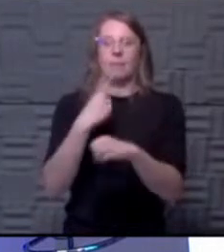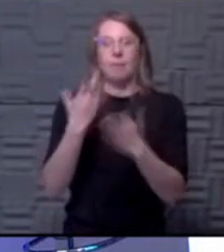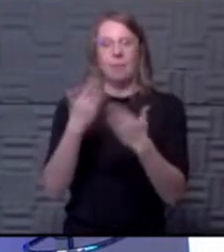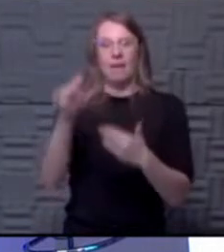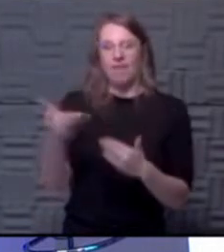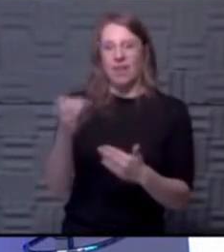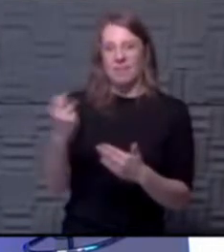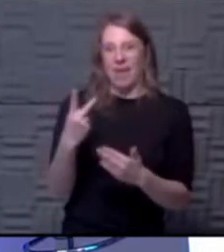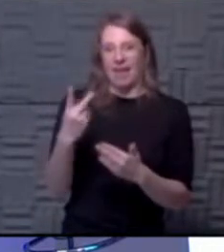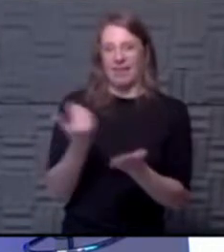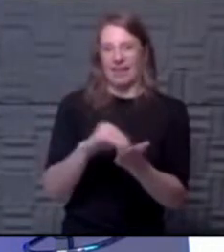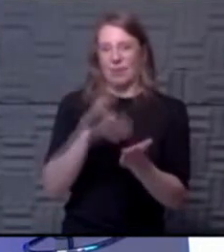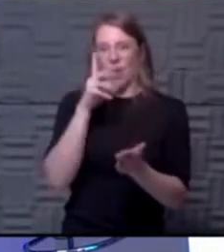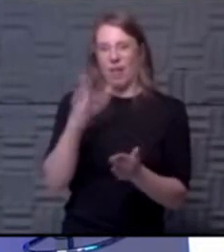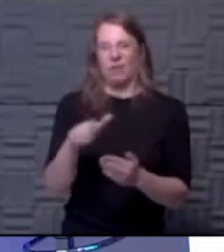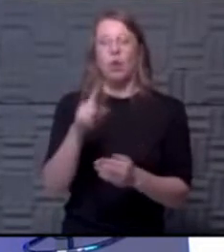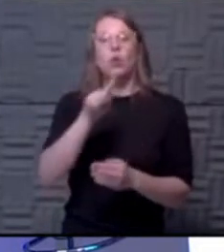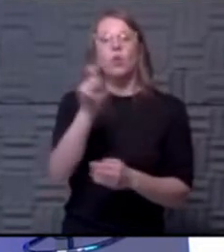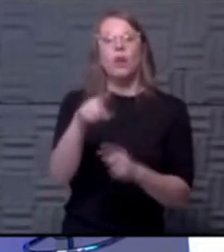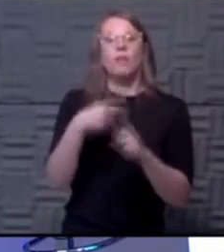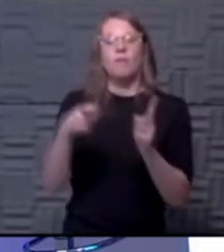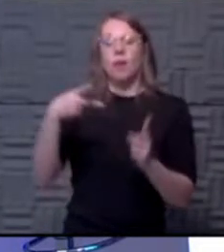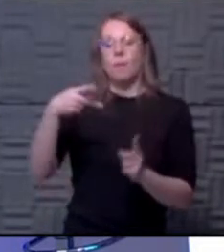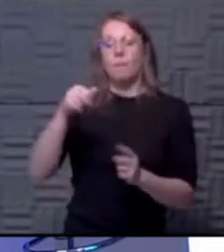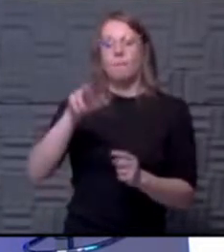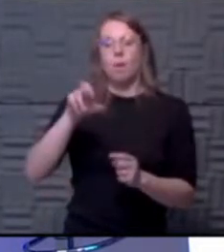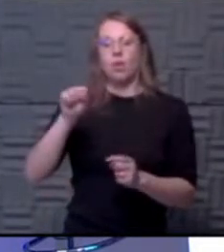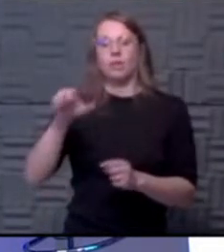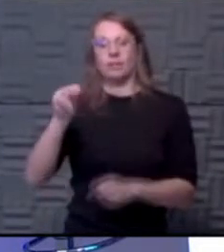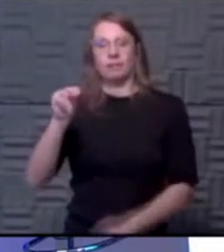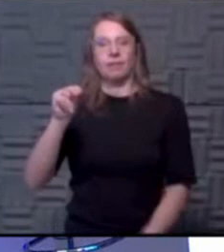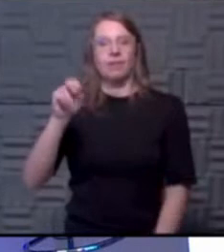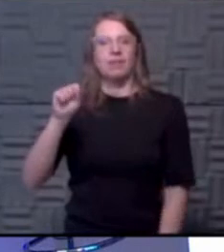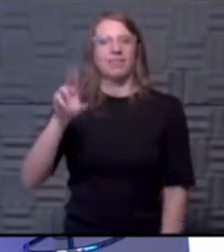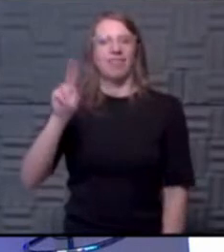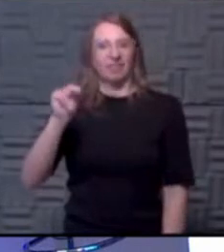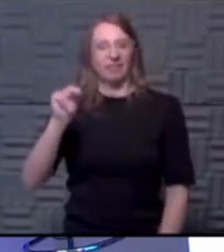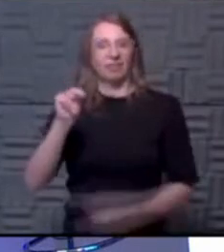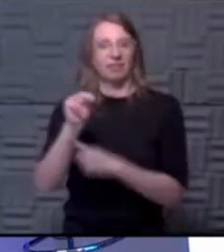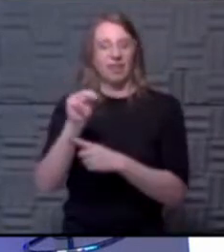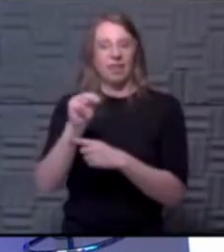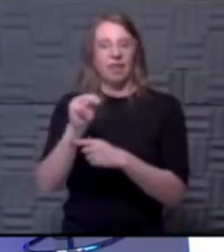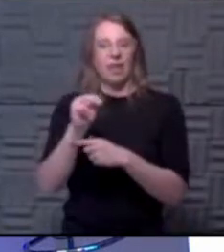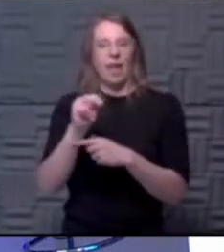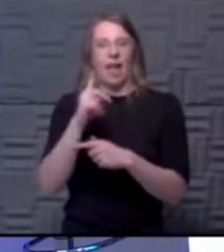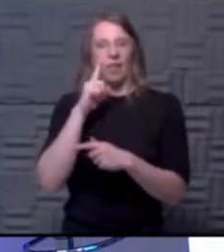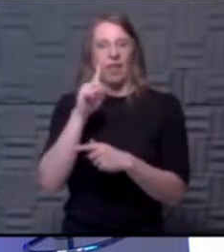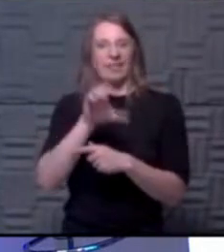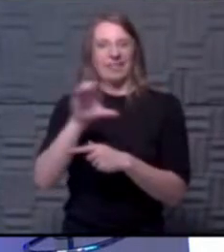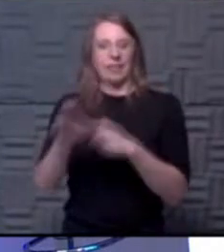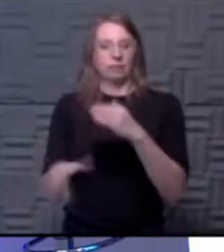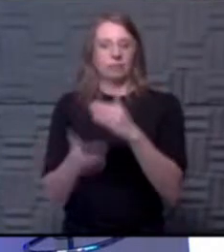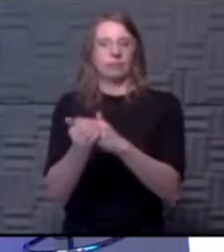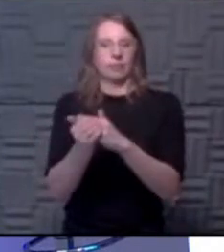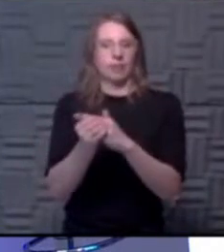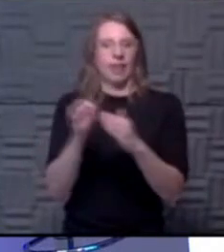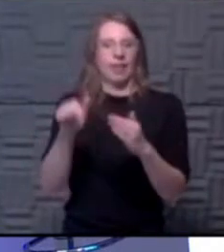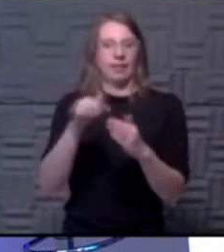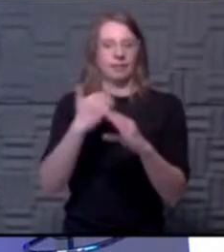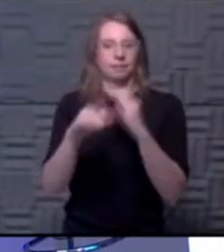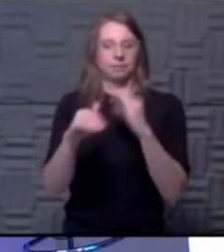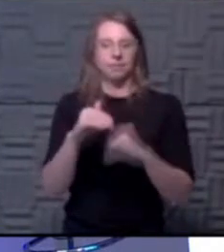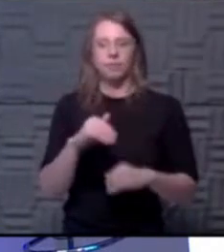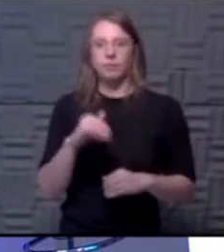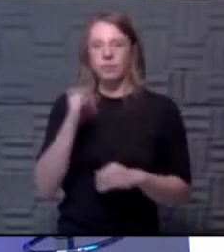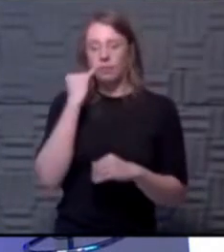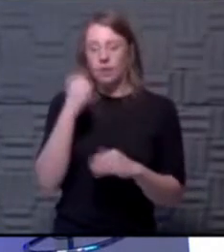with a question that kind of comes from the Parson Sun, and I think I saw that you might have been copied on this. But it essentially, if I'm reading